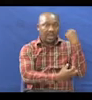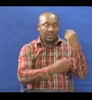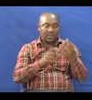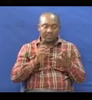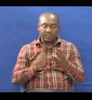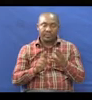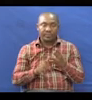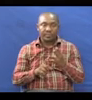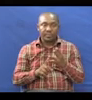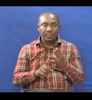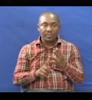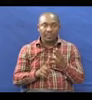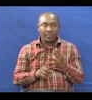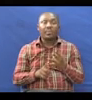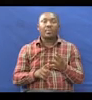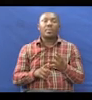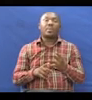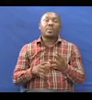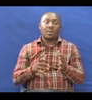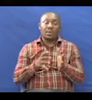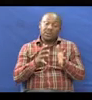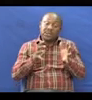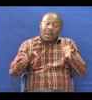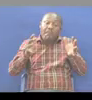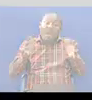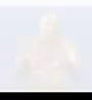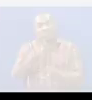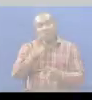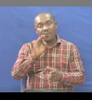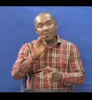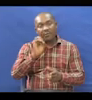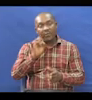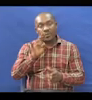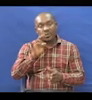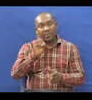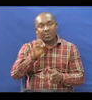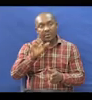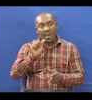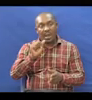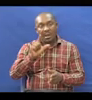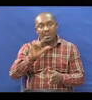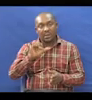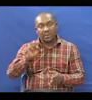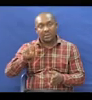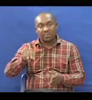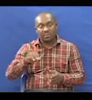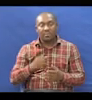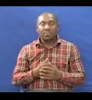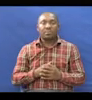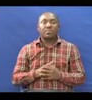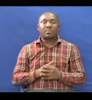is there was surplus in production. After finishing the features of